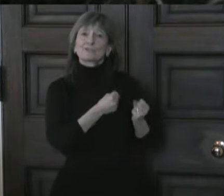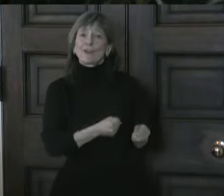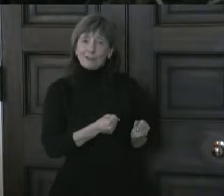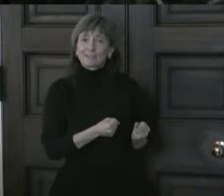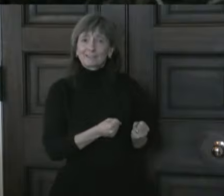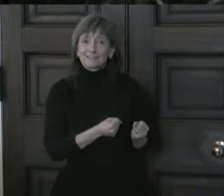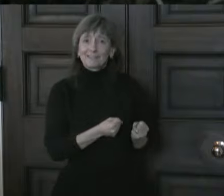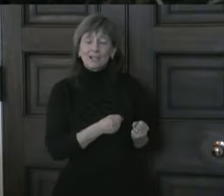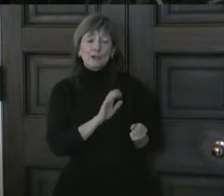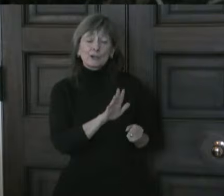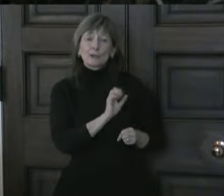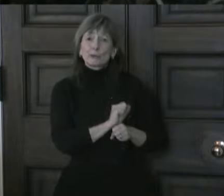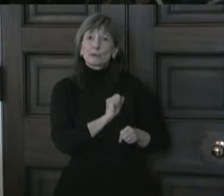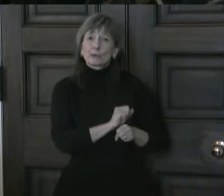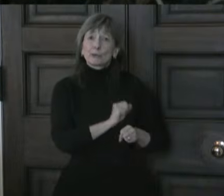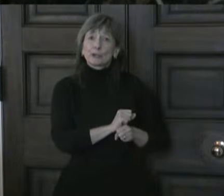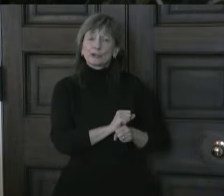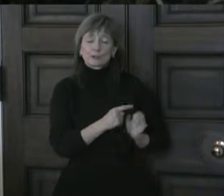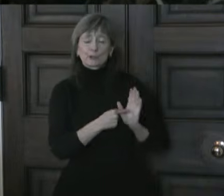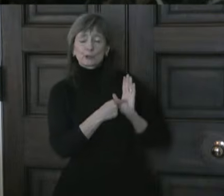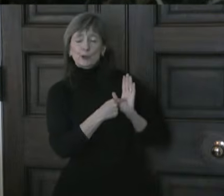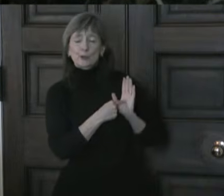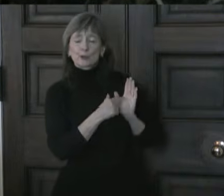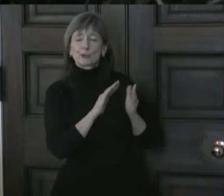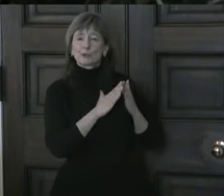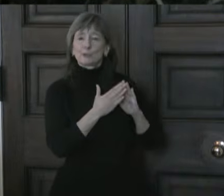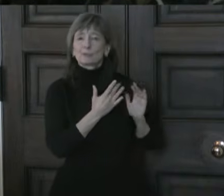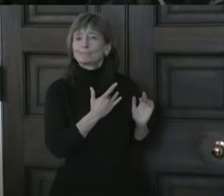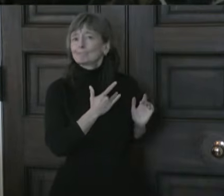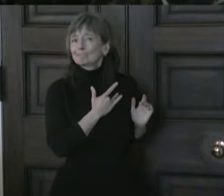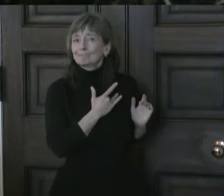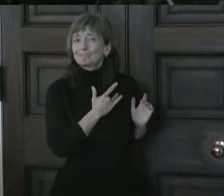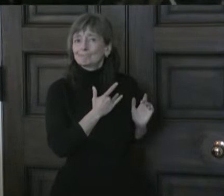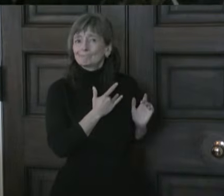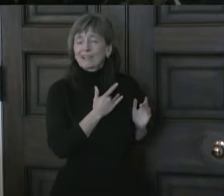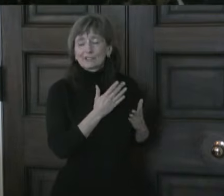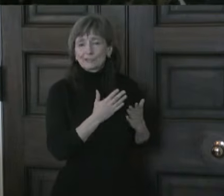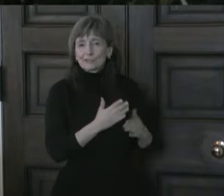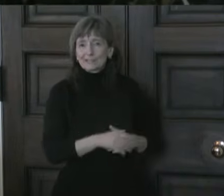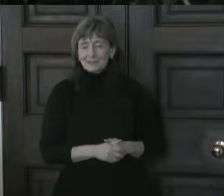Your work reflects the heart of a community service in Newfoundland and Labrador.